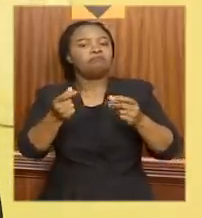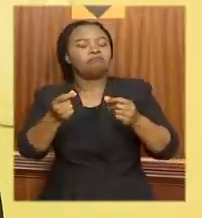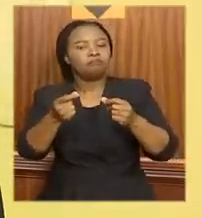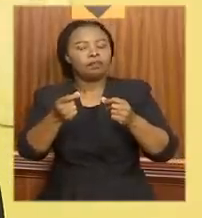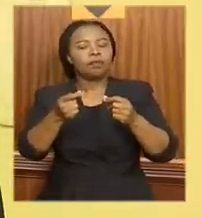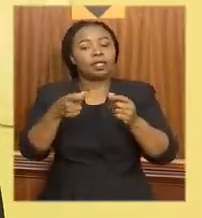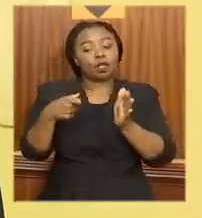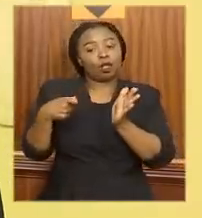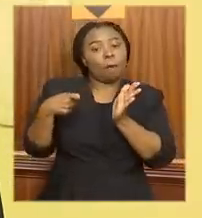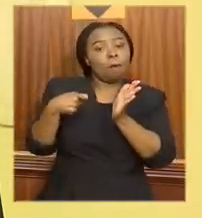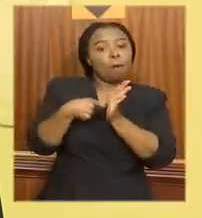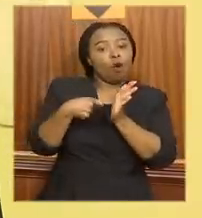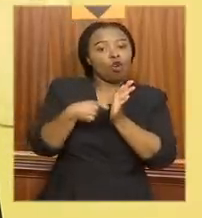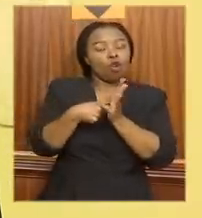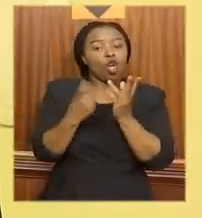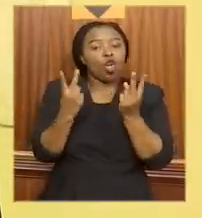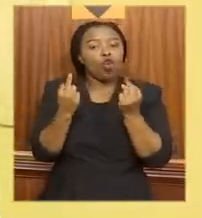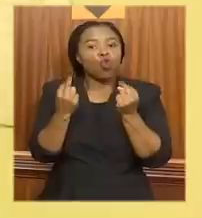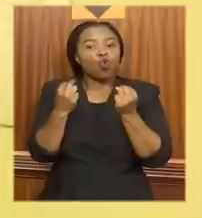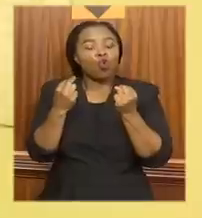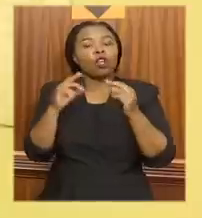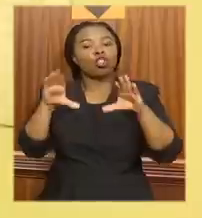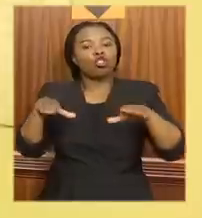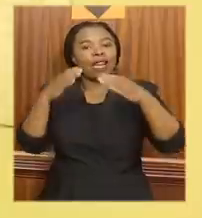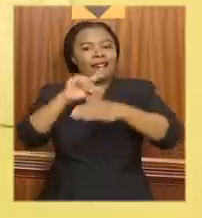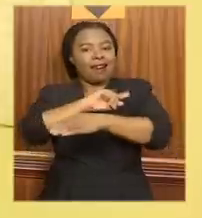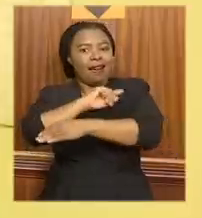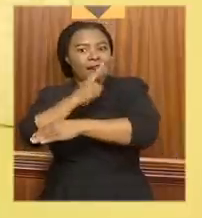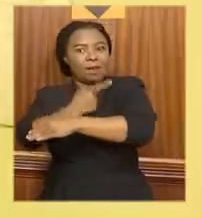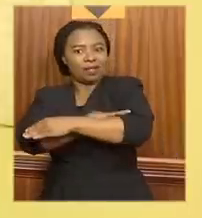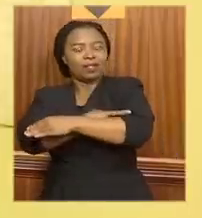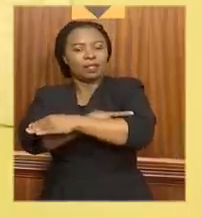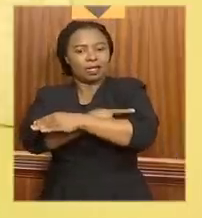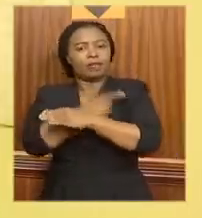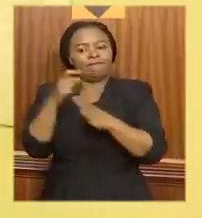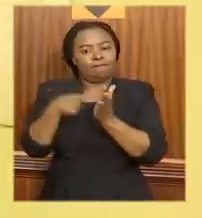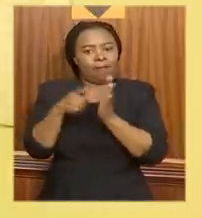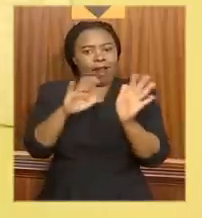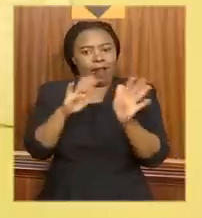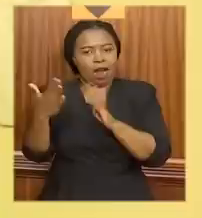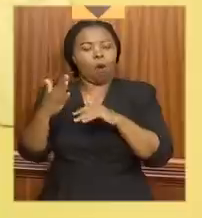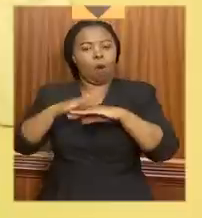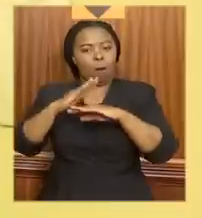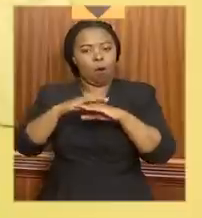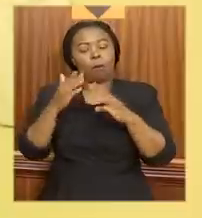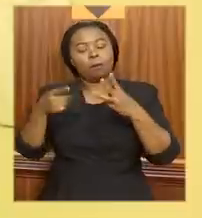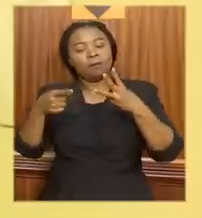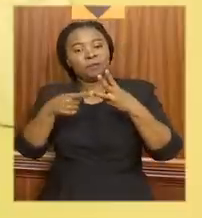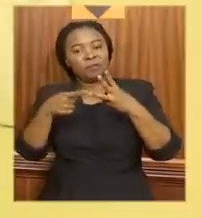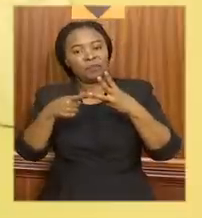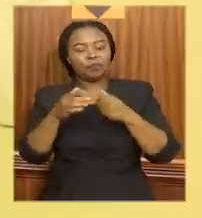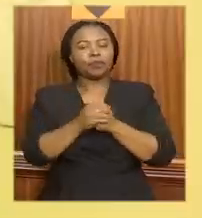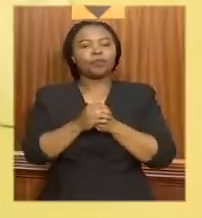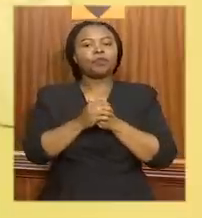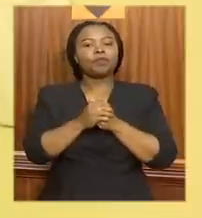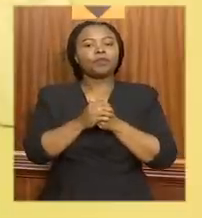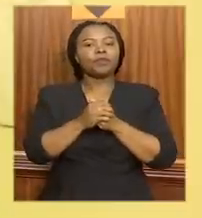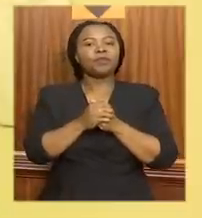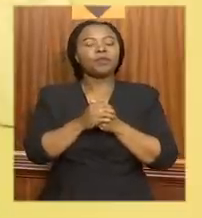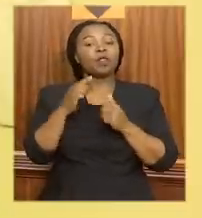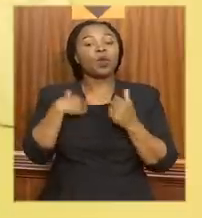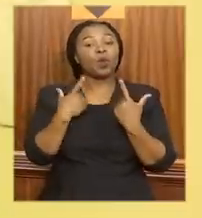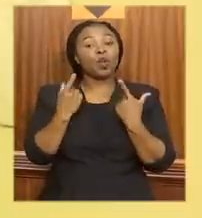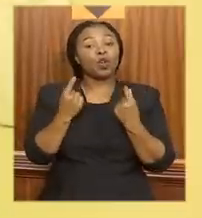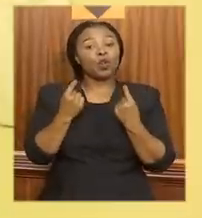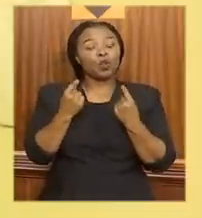generation capacity. Thirdly, these actions are intended to increase the